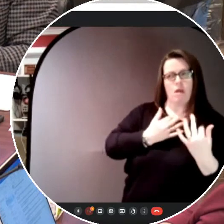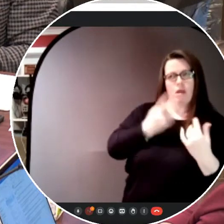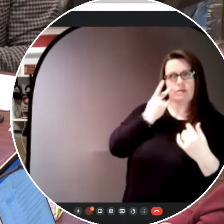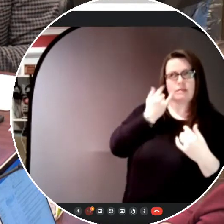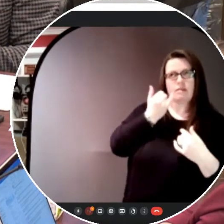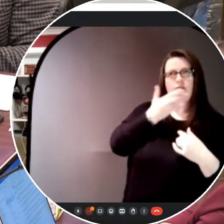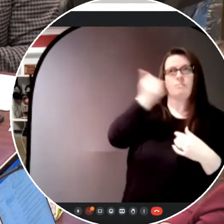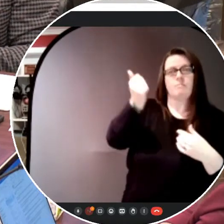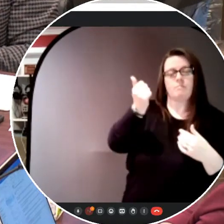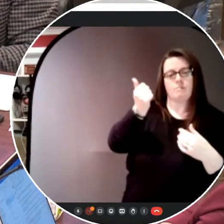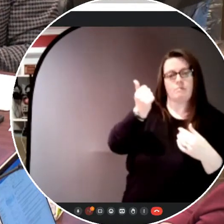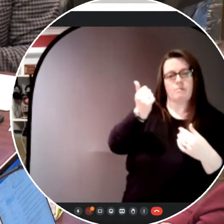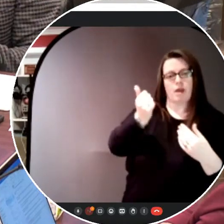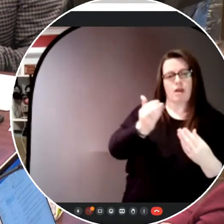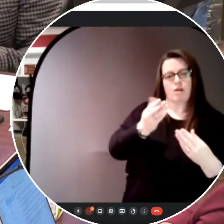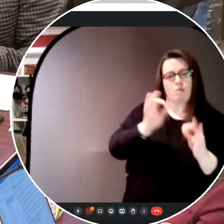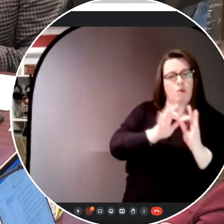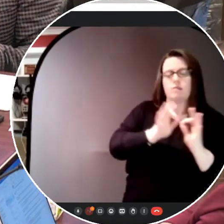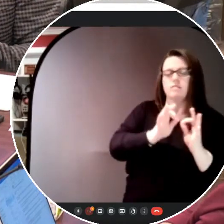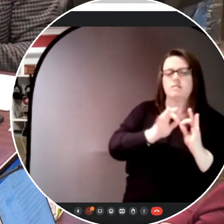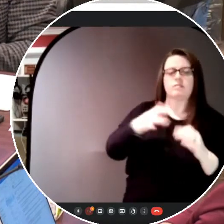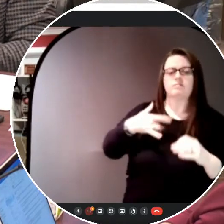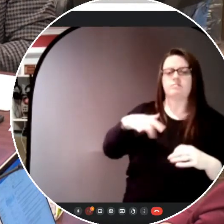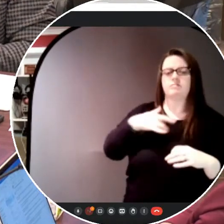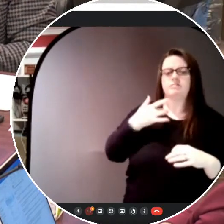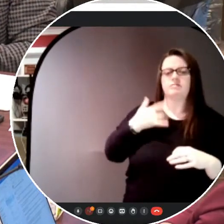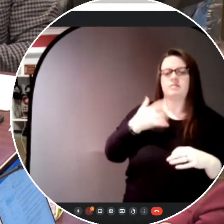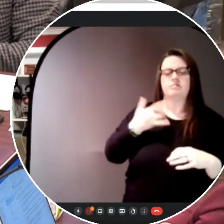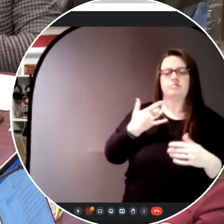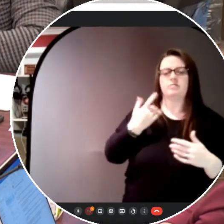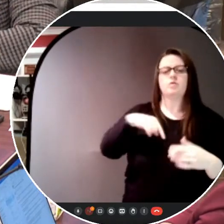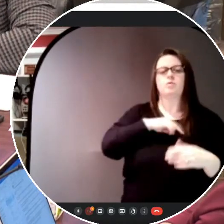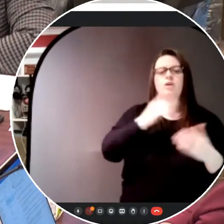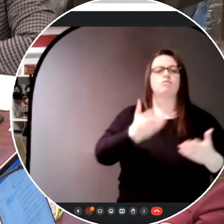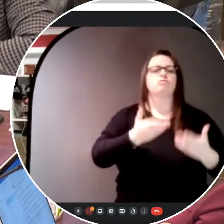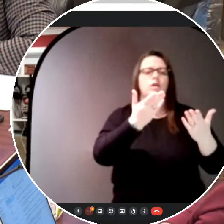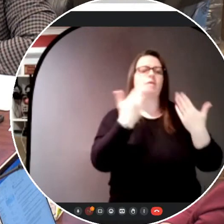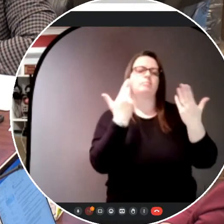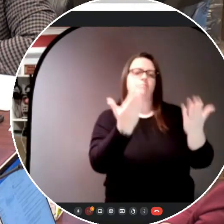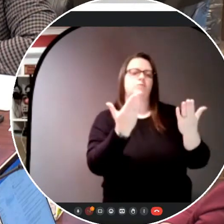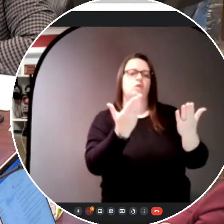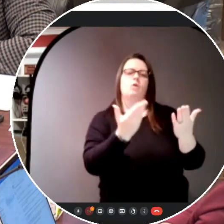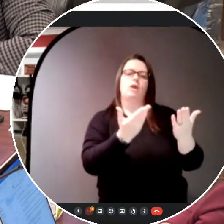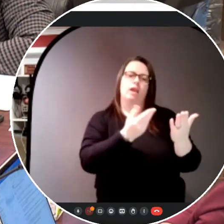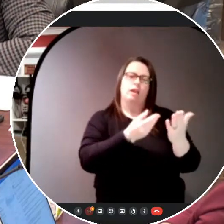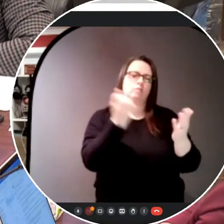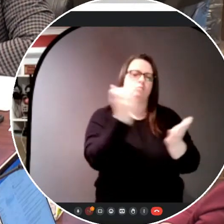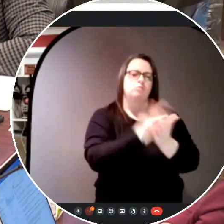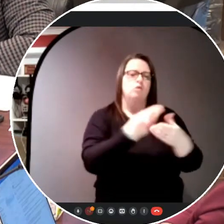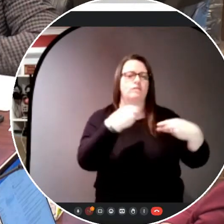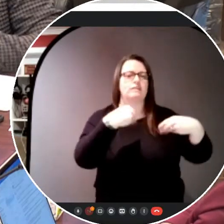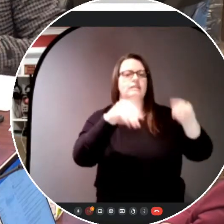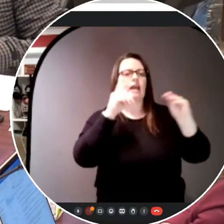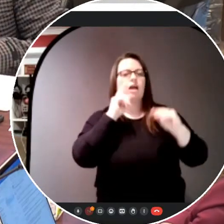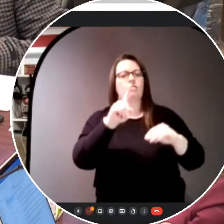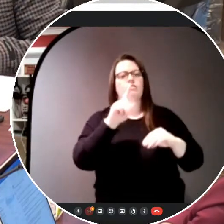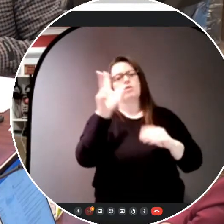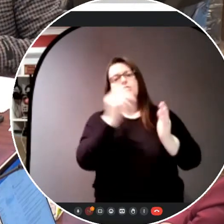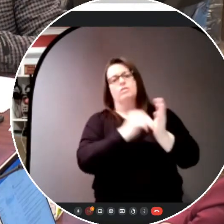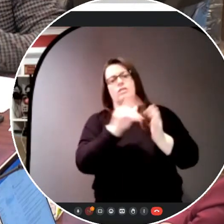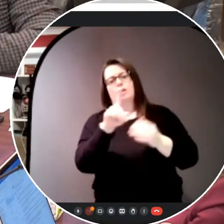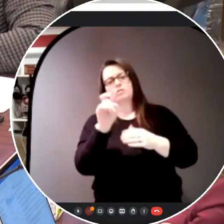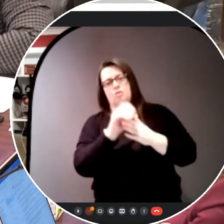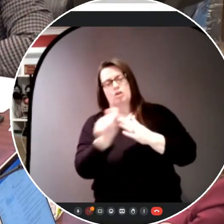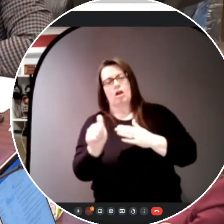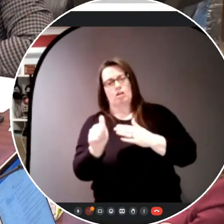the recommendation of staff is that the board approve the sale of Douglas Academy in Lapoille for $3,100, subject to ministerial